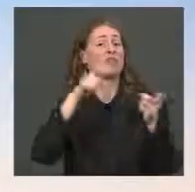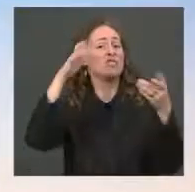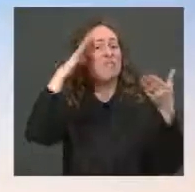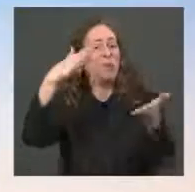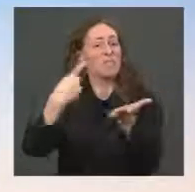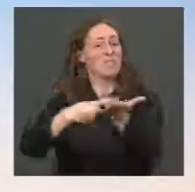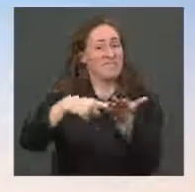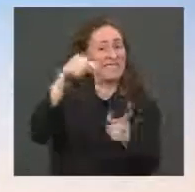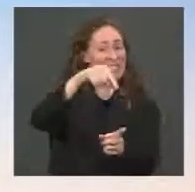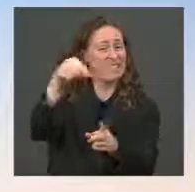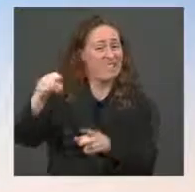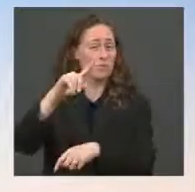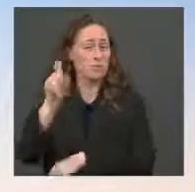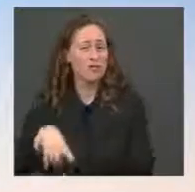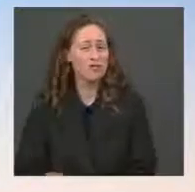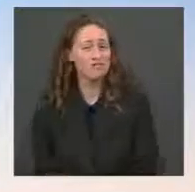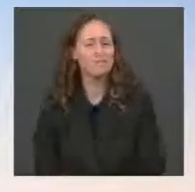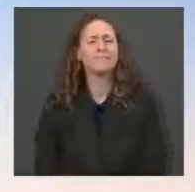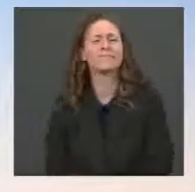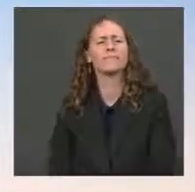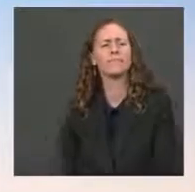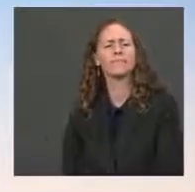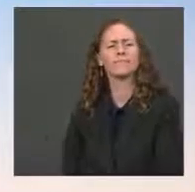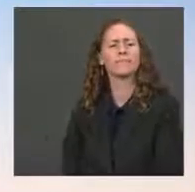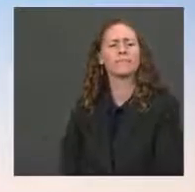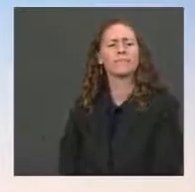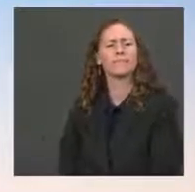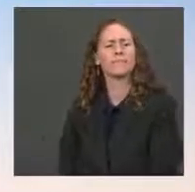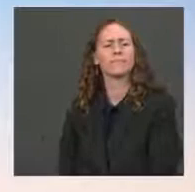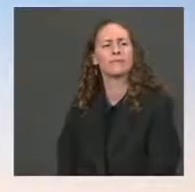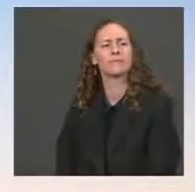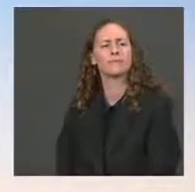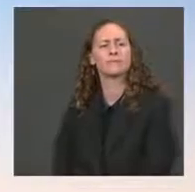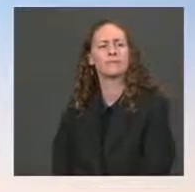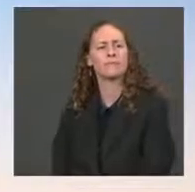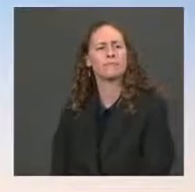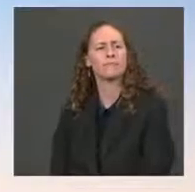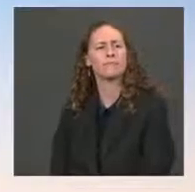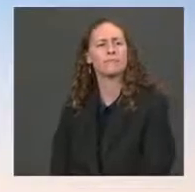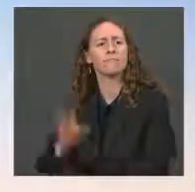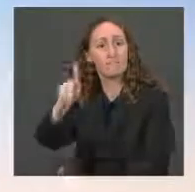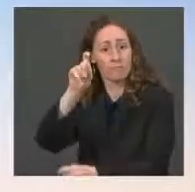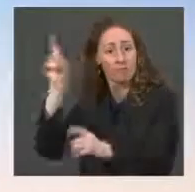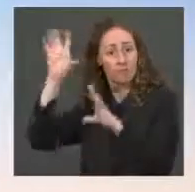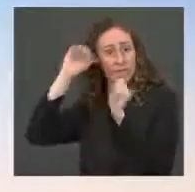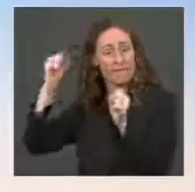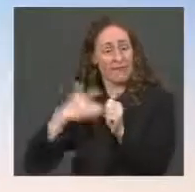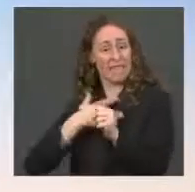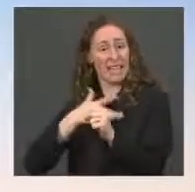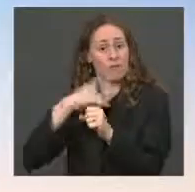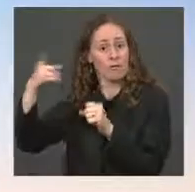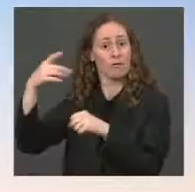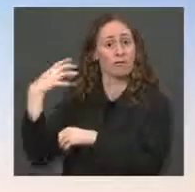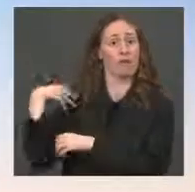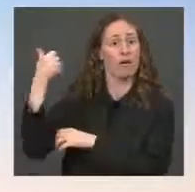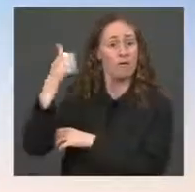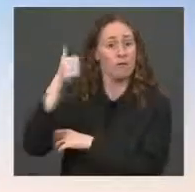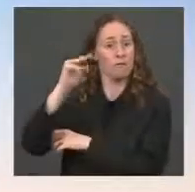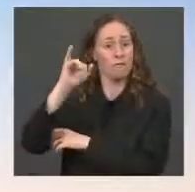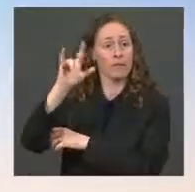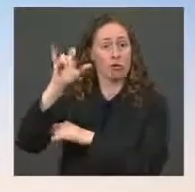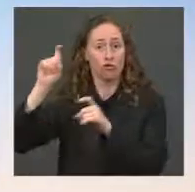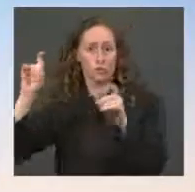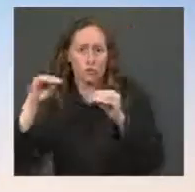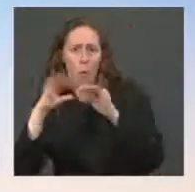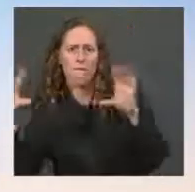the president believe that General Milley should testify before Congress about his actions during that time? Look, I think we, the president has been clear